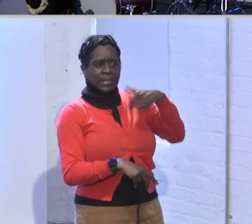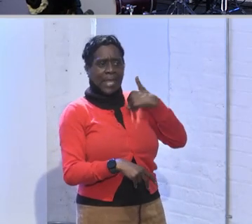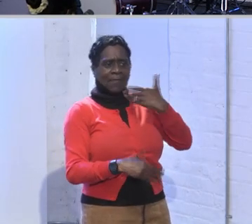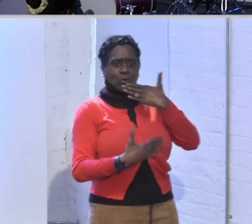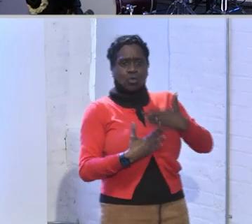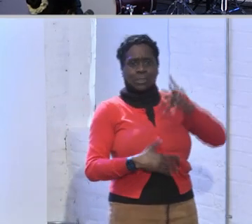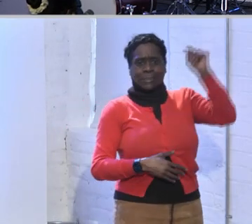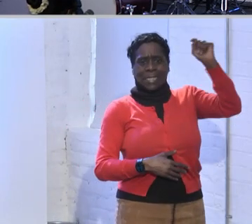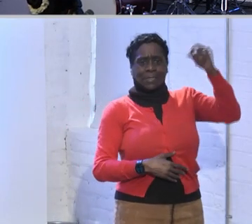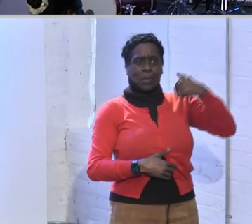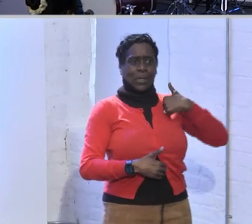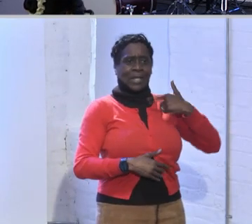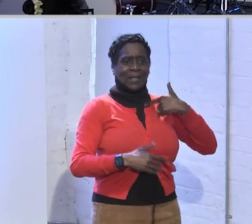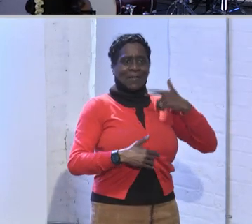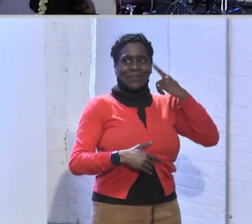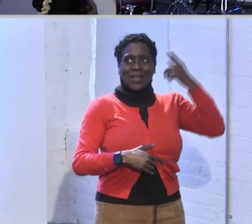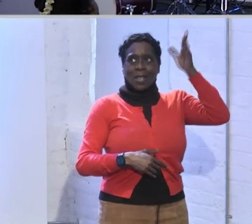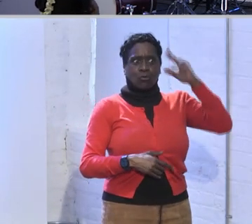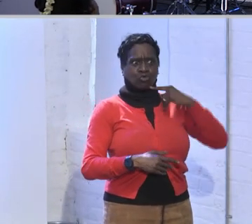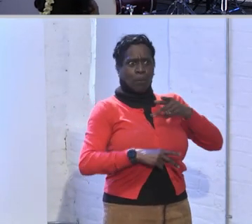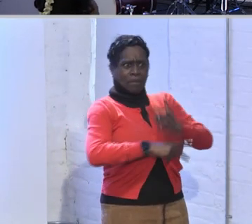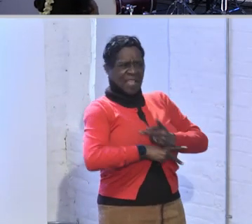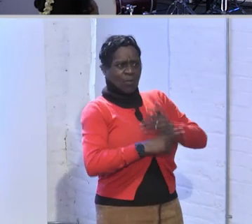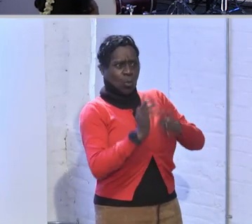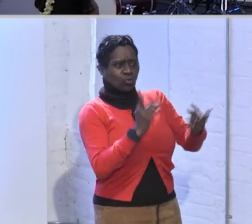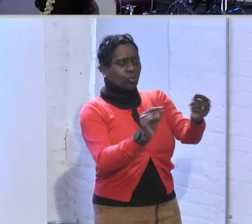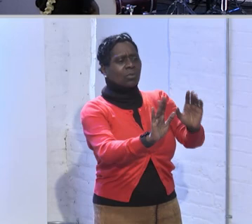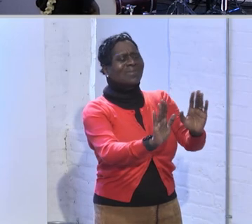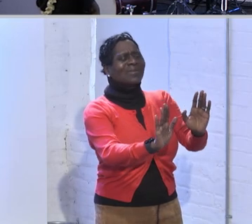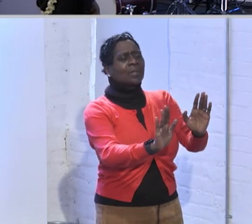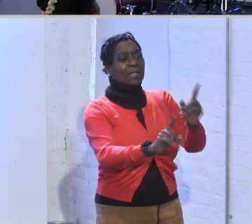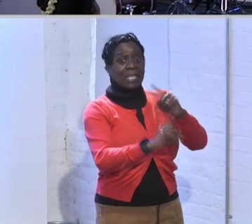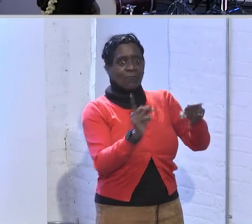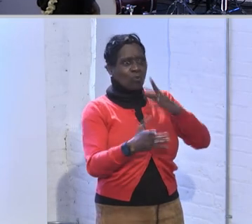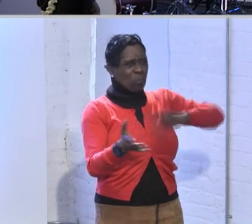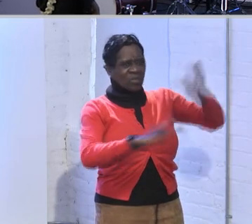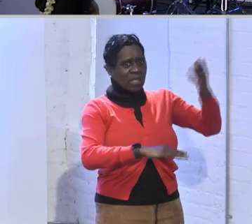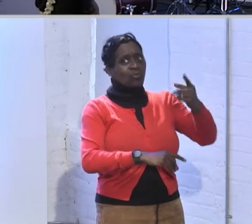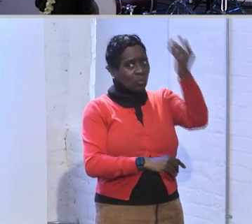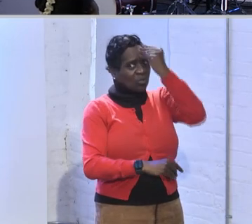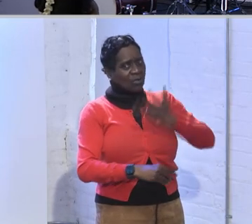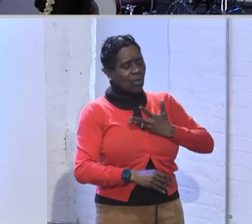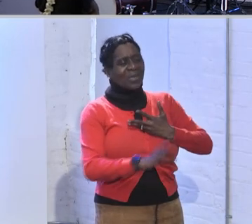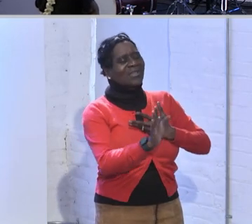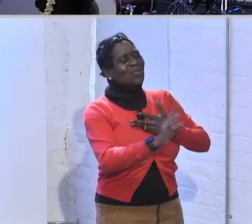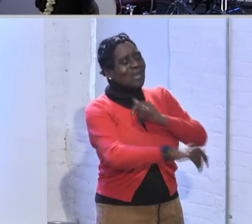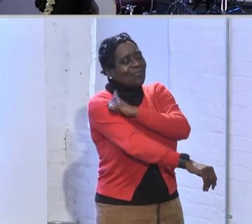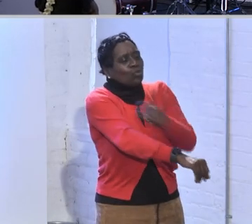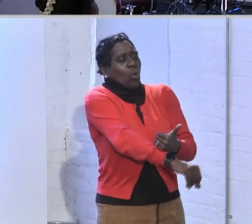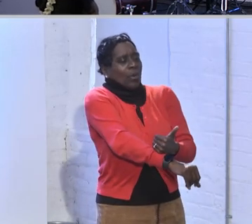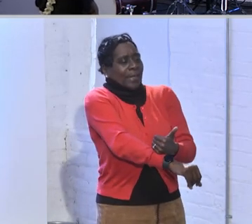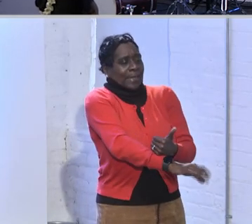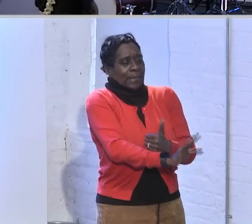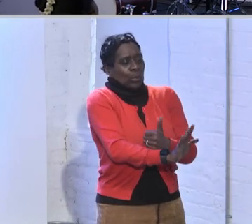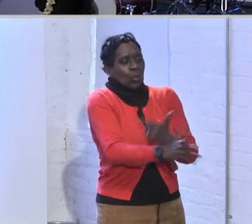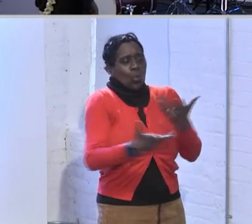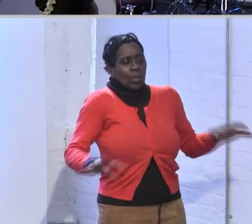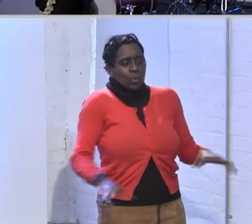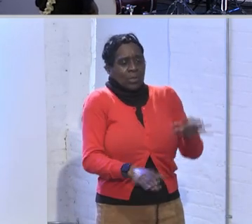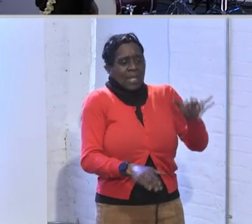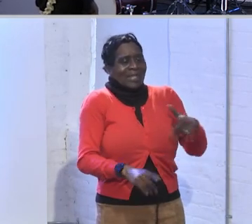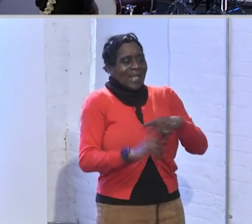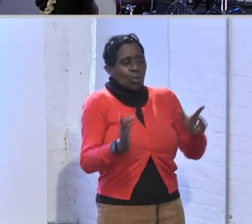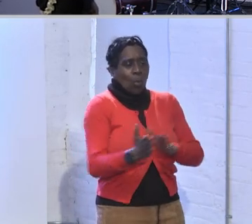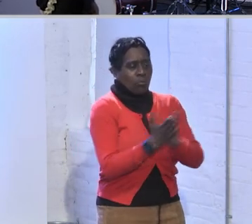good testimony for God. So watch what you do. And by the way, if you misbehave, someone's going to tell me, you know. That just doesn't really